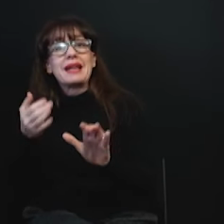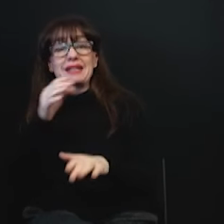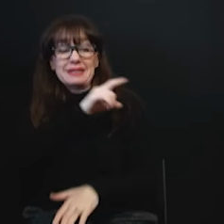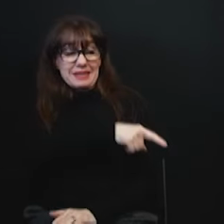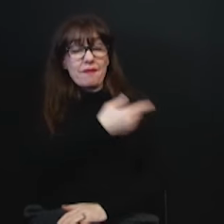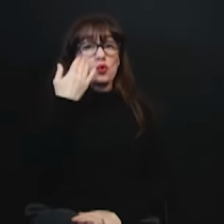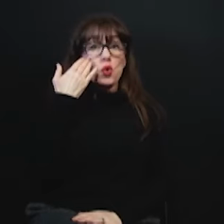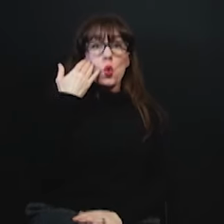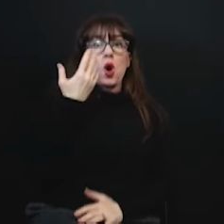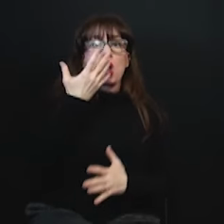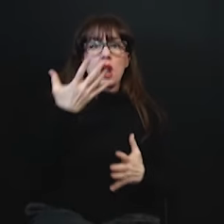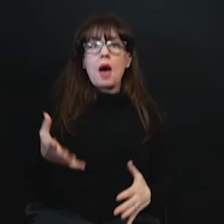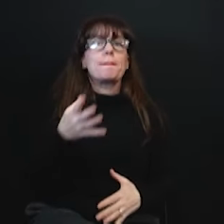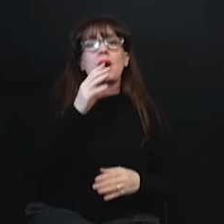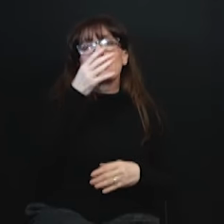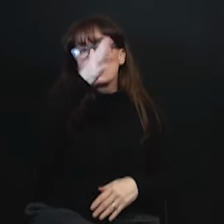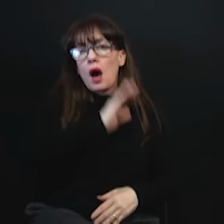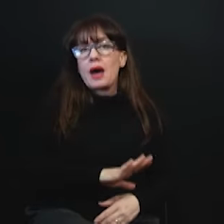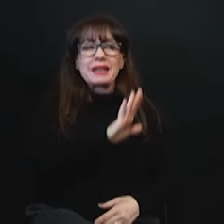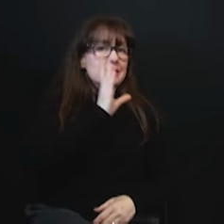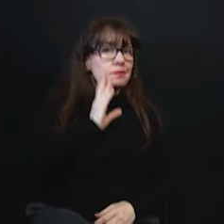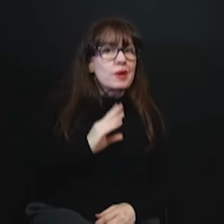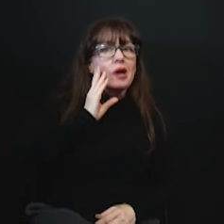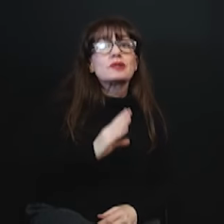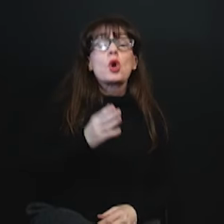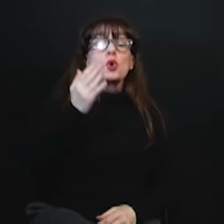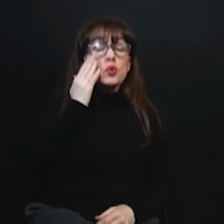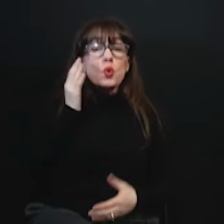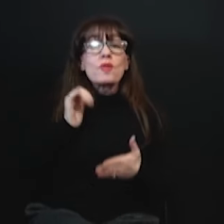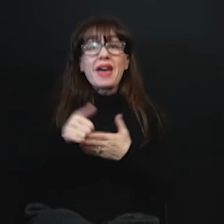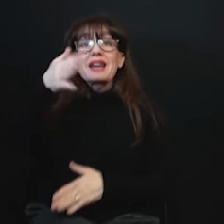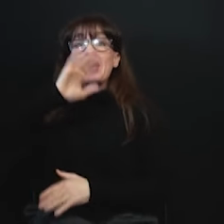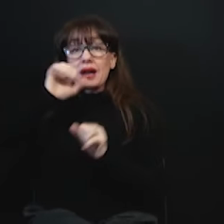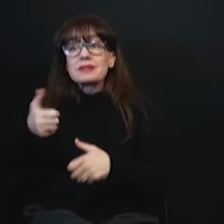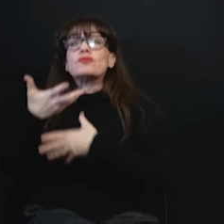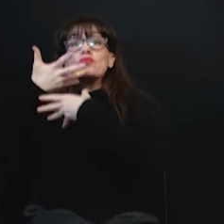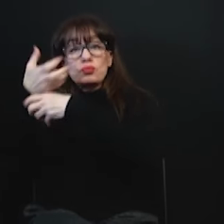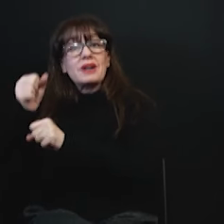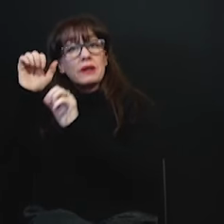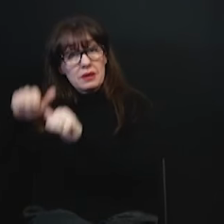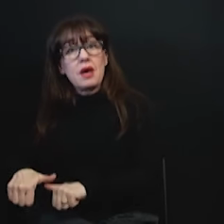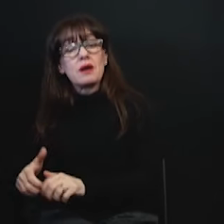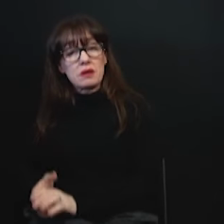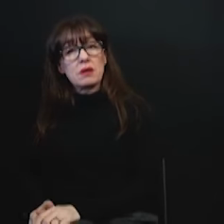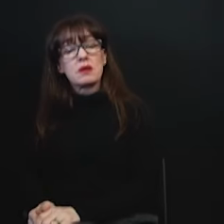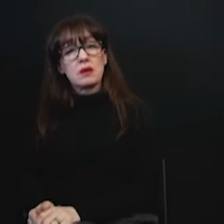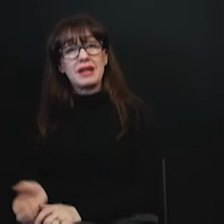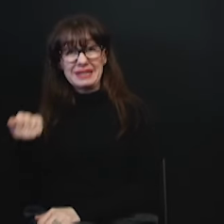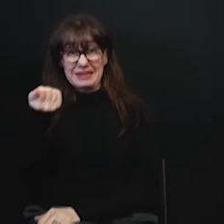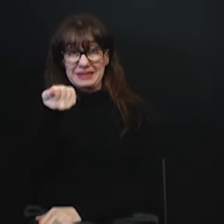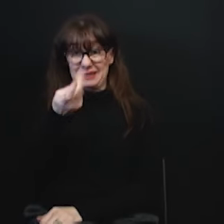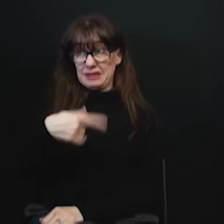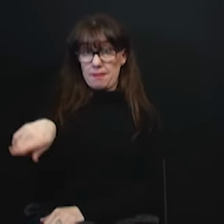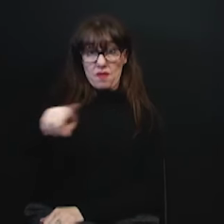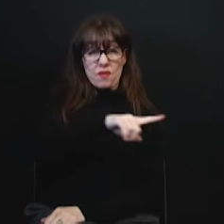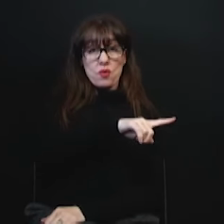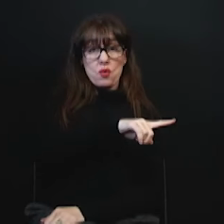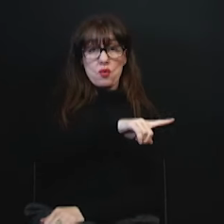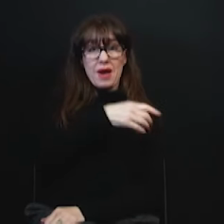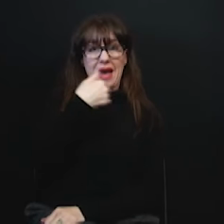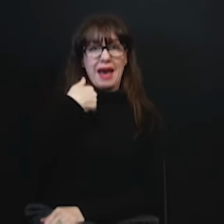and had experienced enough of God in his life to know that God is trustworthy. Some of you